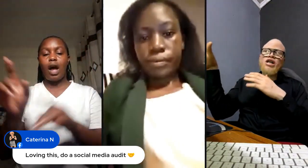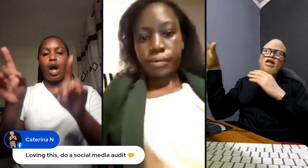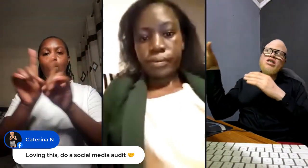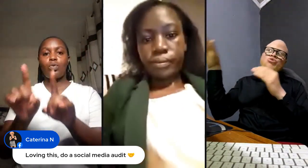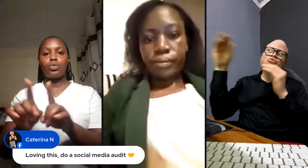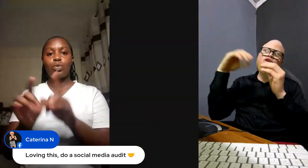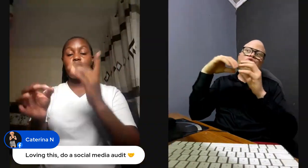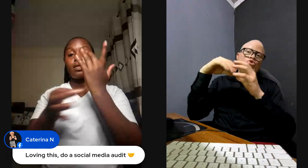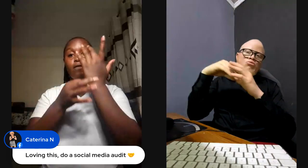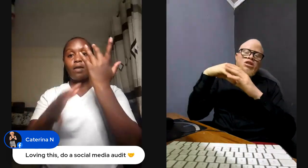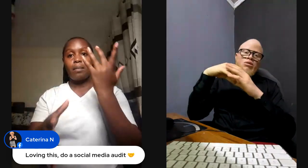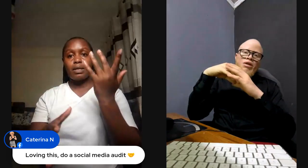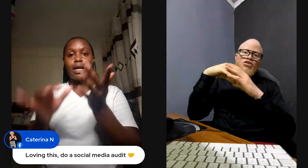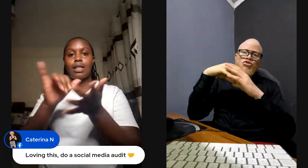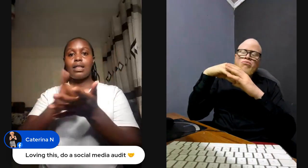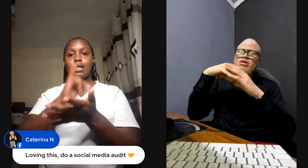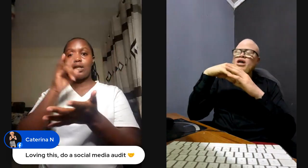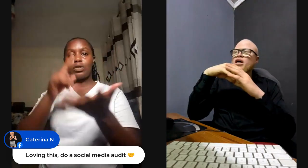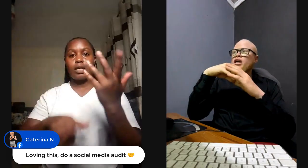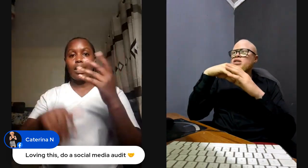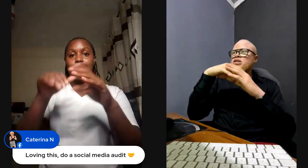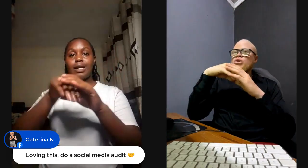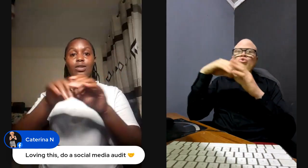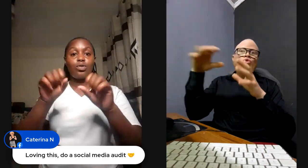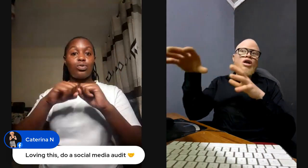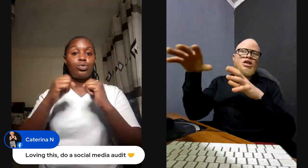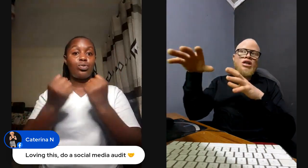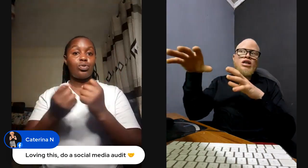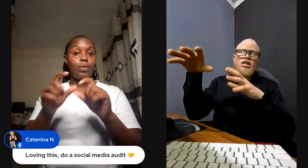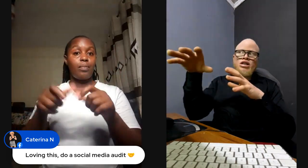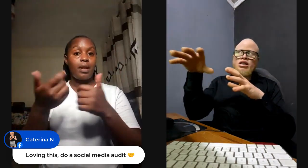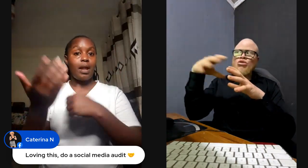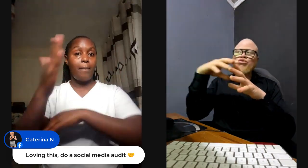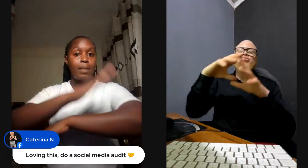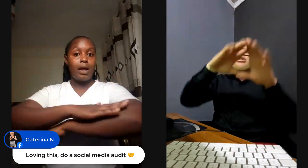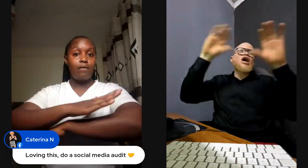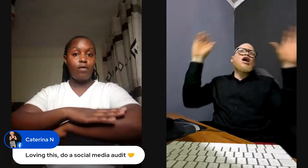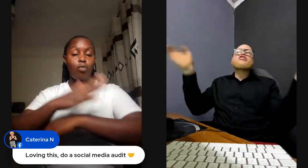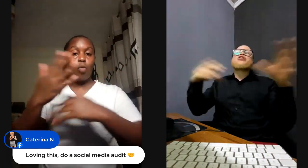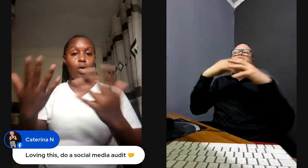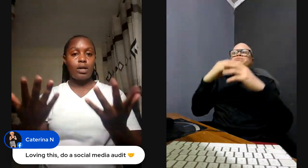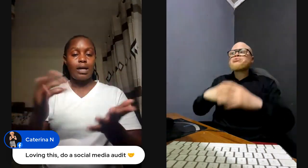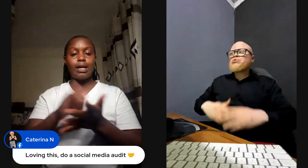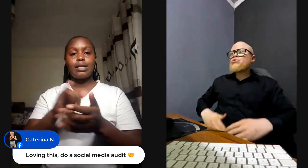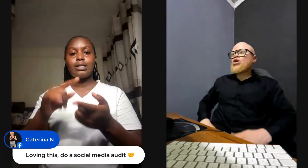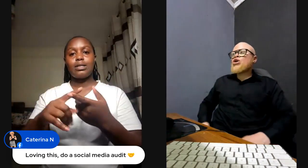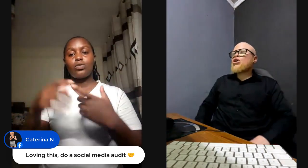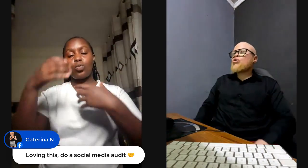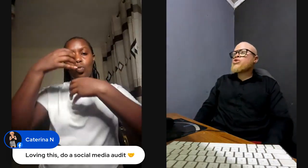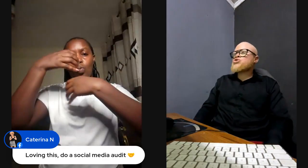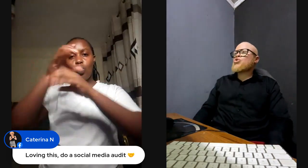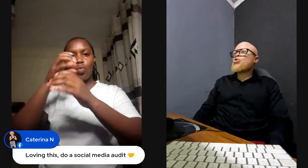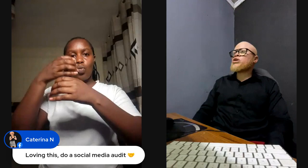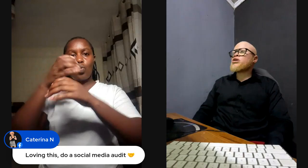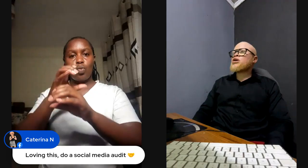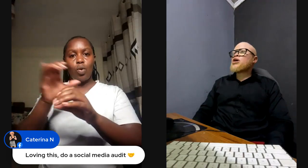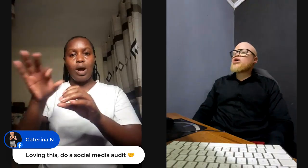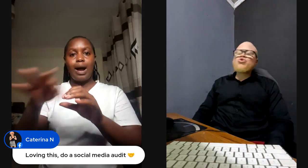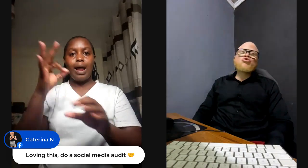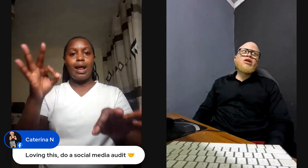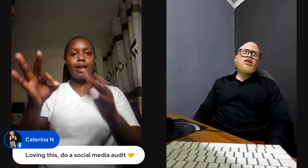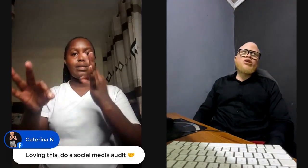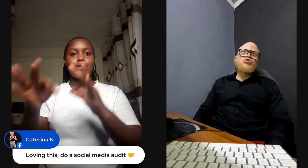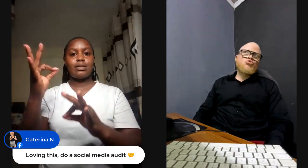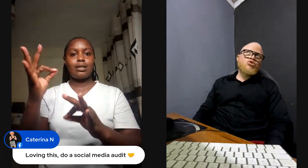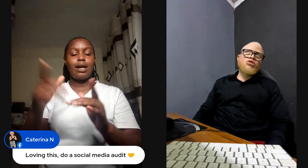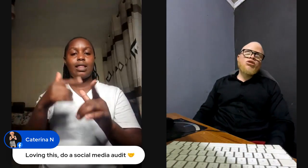external, that isn't within social media platforms, is Google Analytics. And of course, there are other what you call